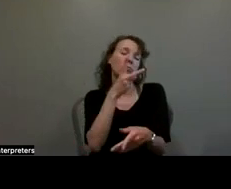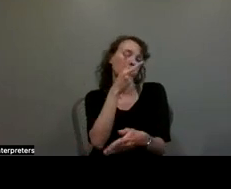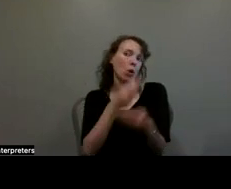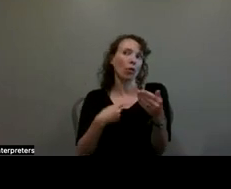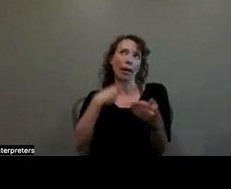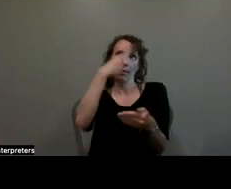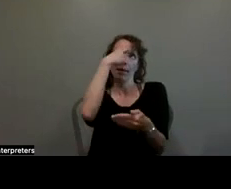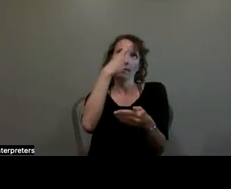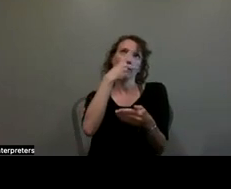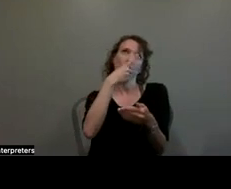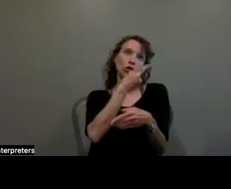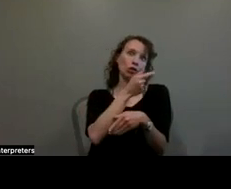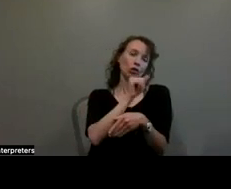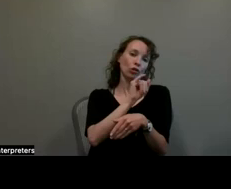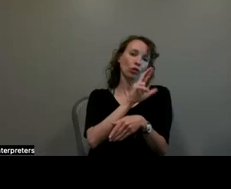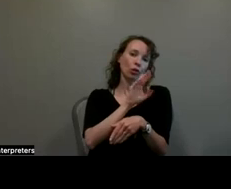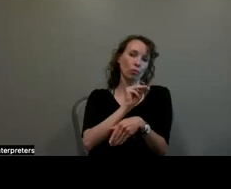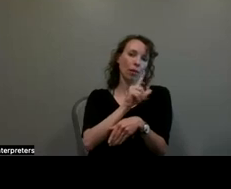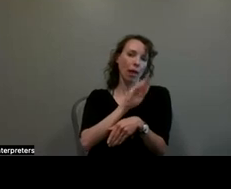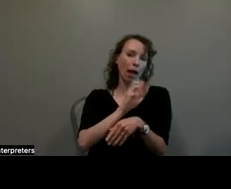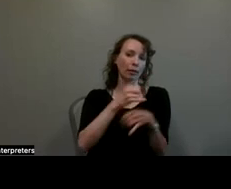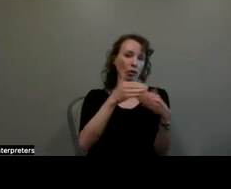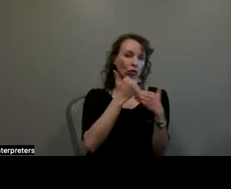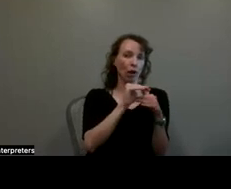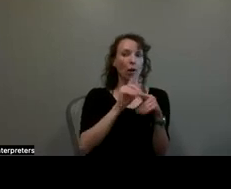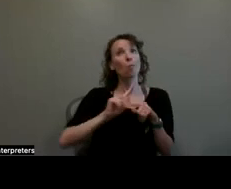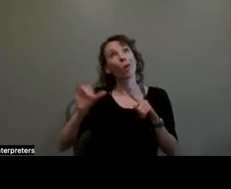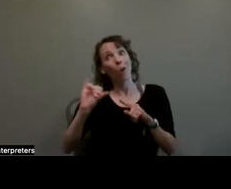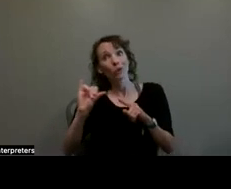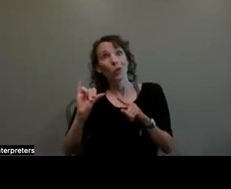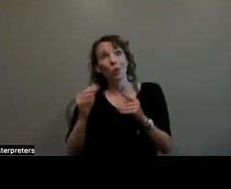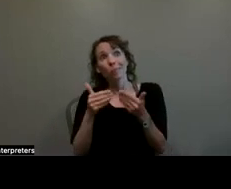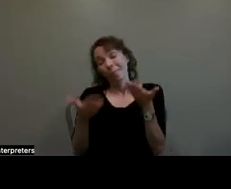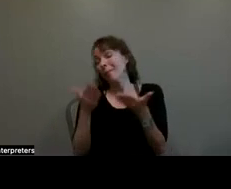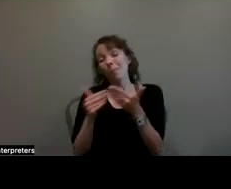constrained and potentially going beyond that.